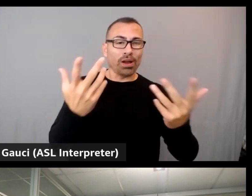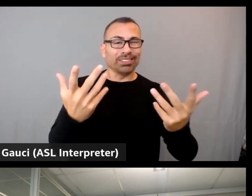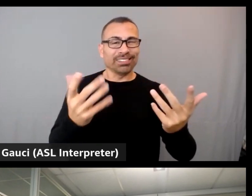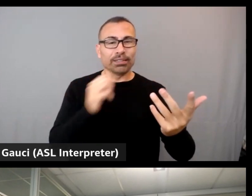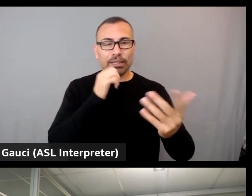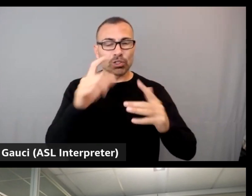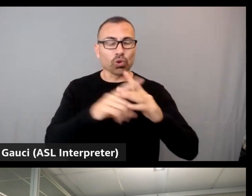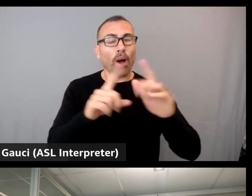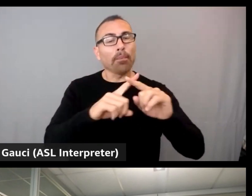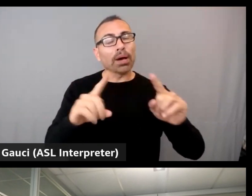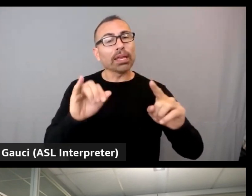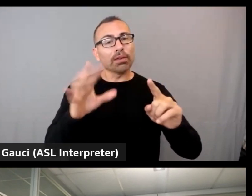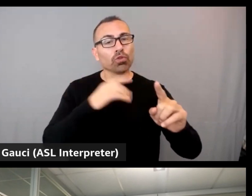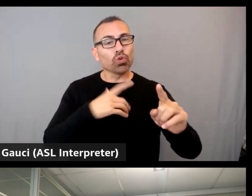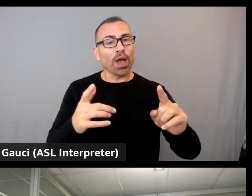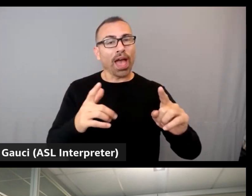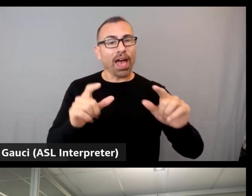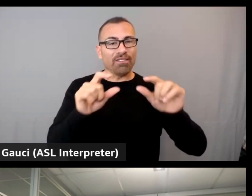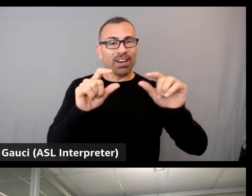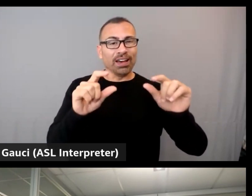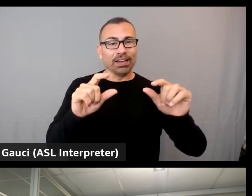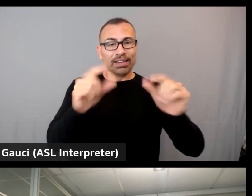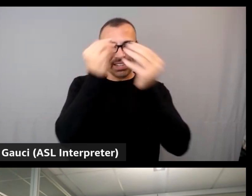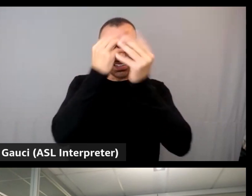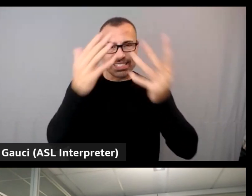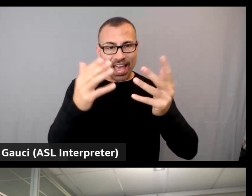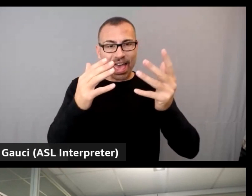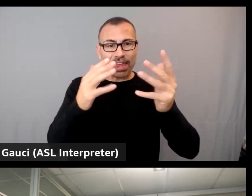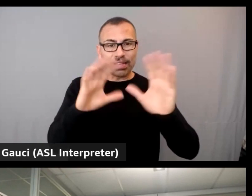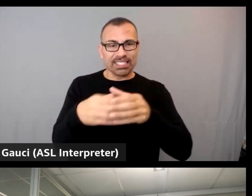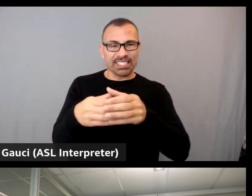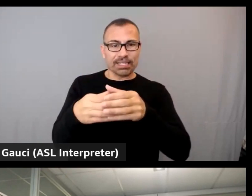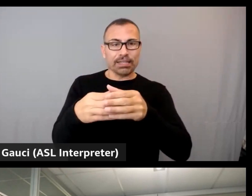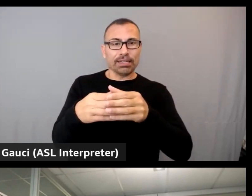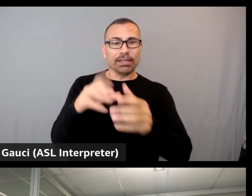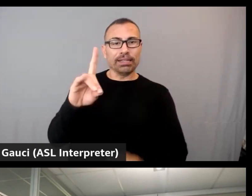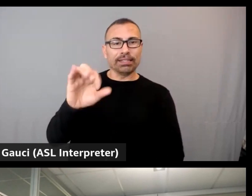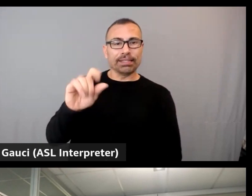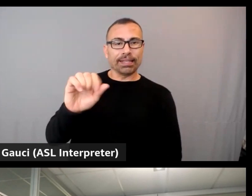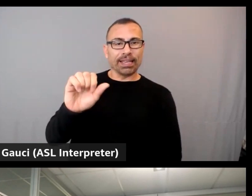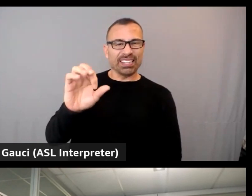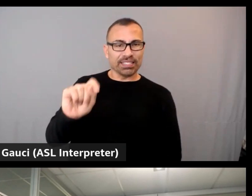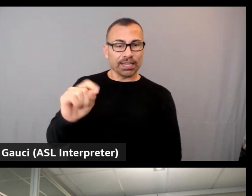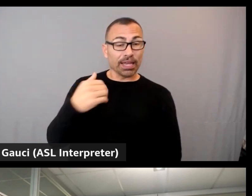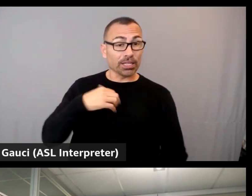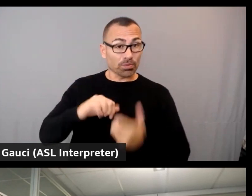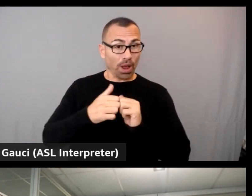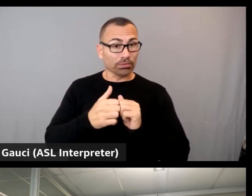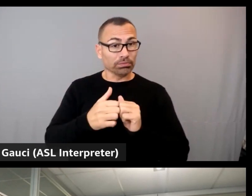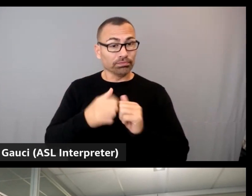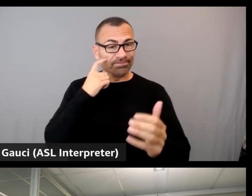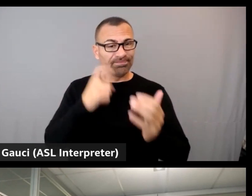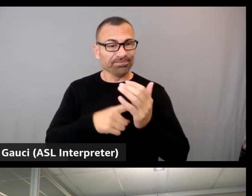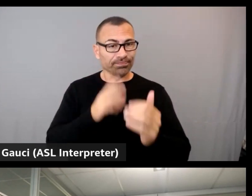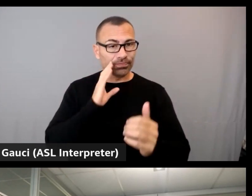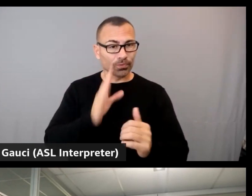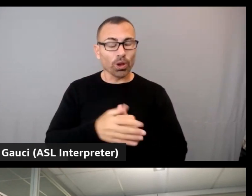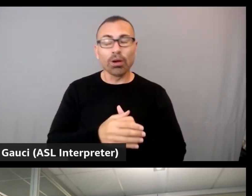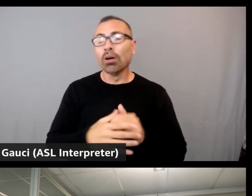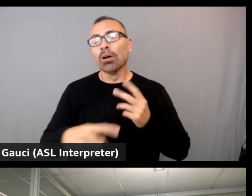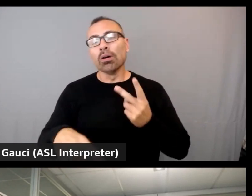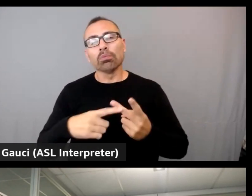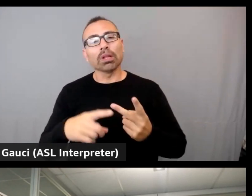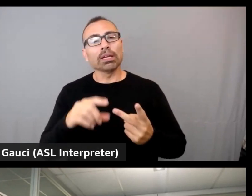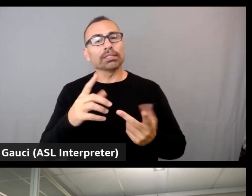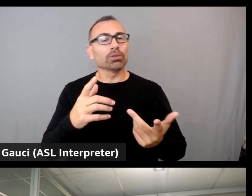have, an actual data set that is causing the problem, you can see that. Yeah. In addition to that, we have a support for, in the